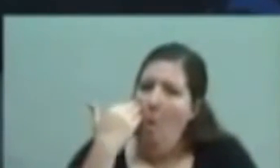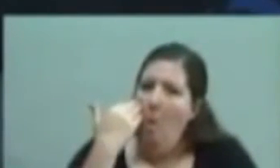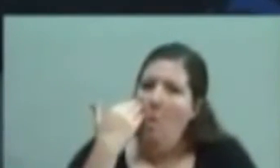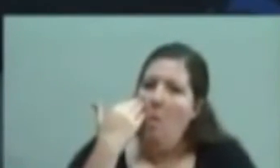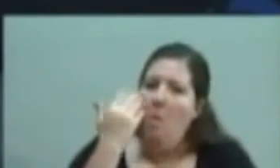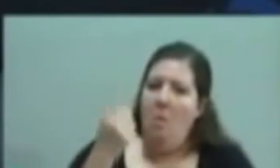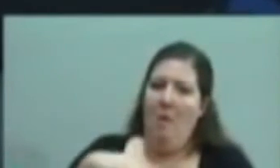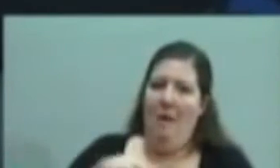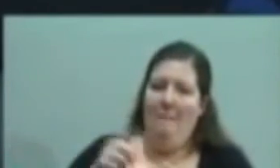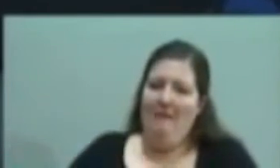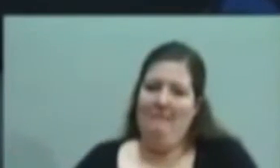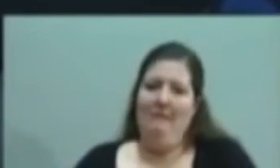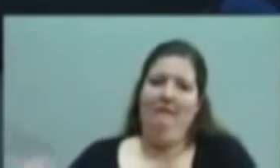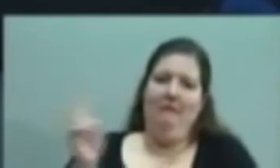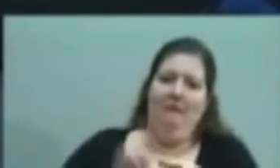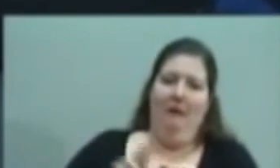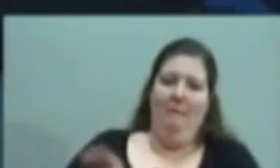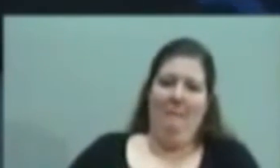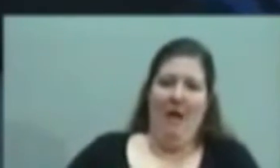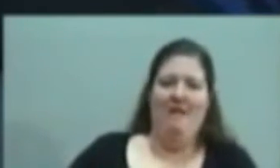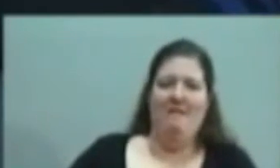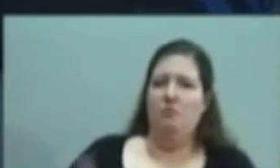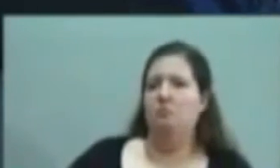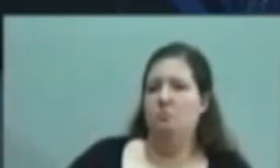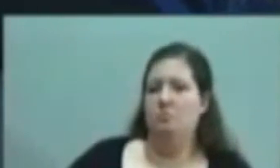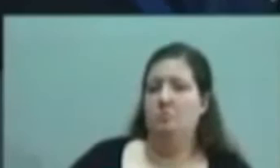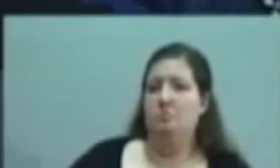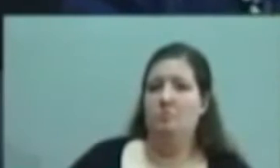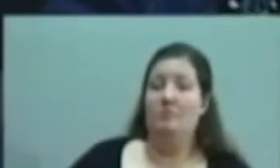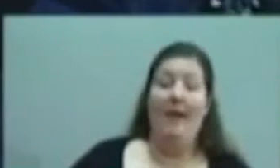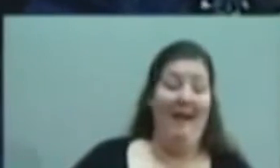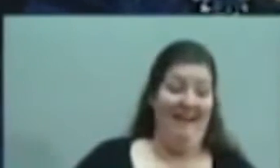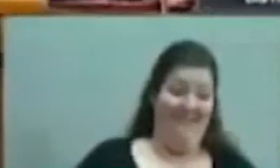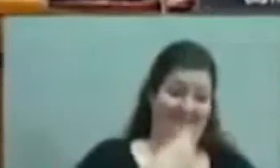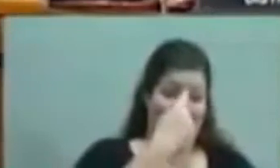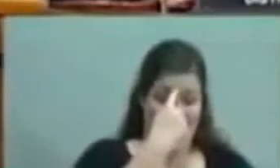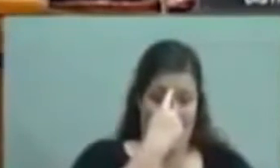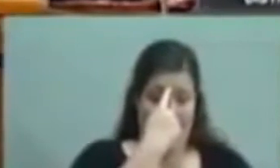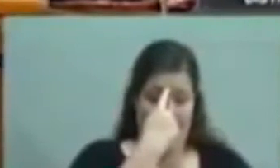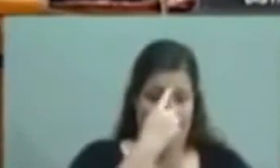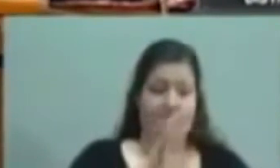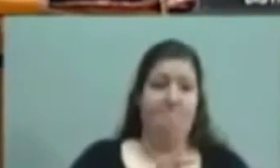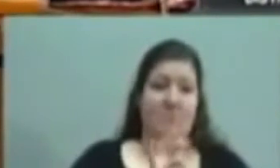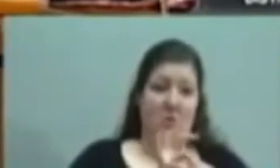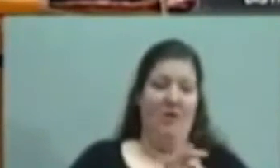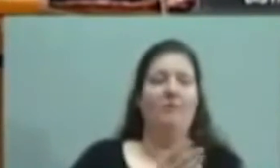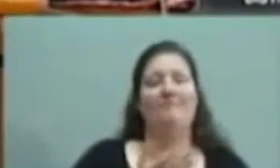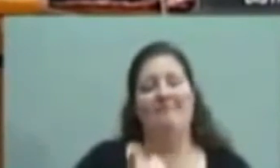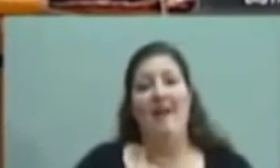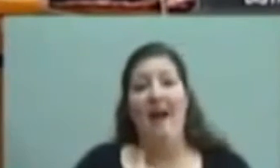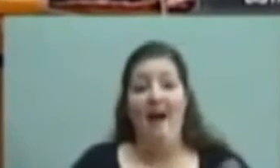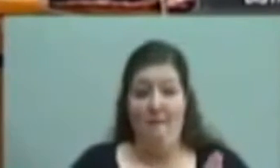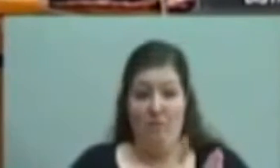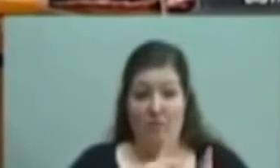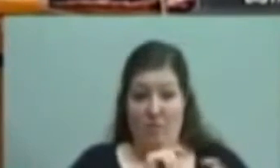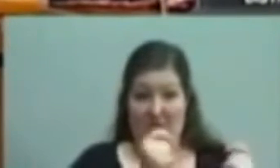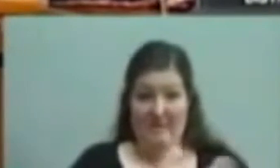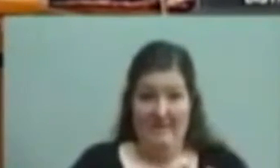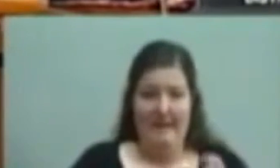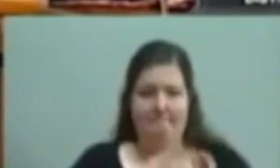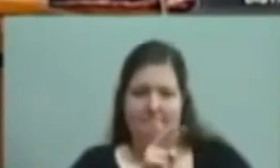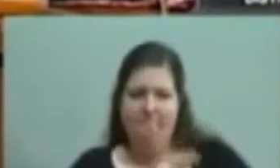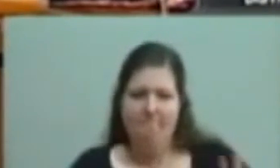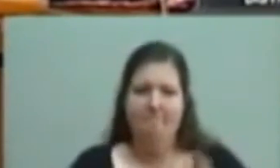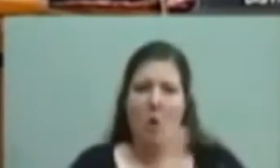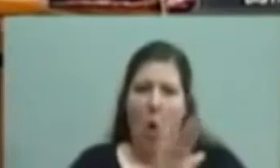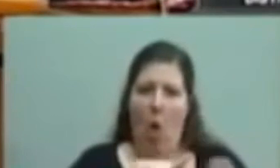increase in behavior incidents? And again, I believe it's due, and we have a review team that is looking at all the incidences.